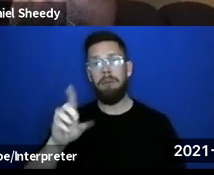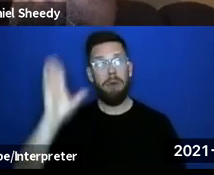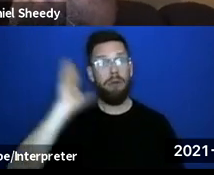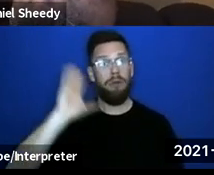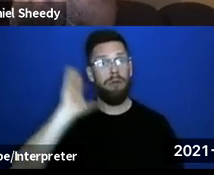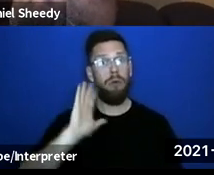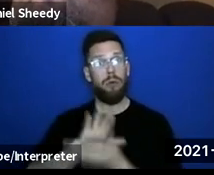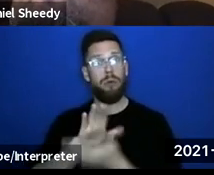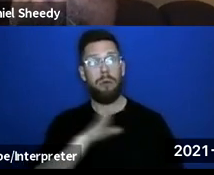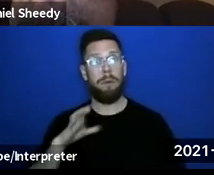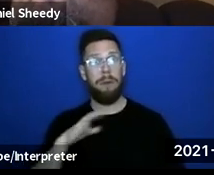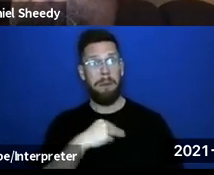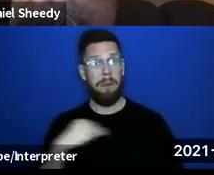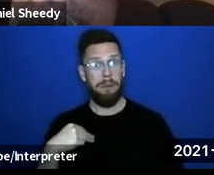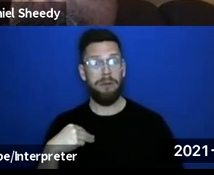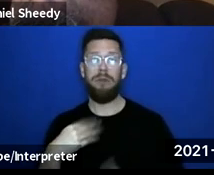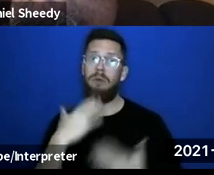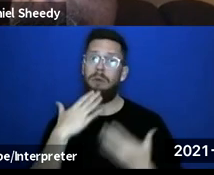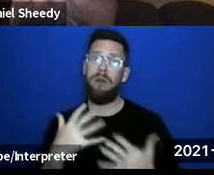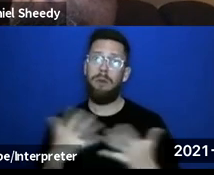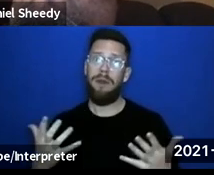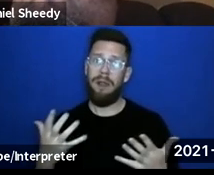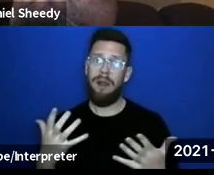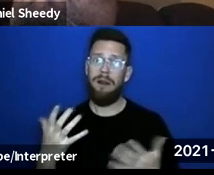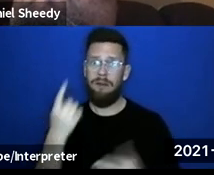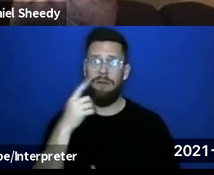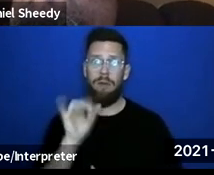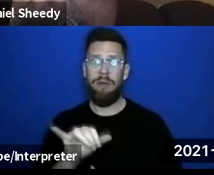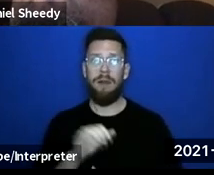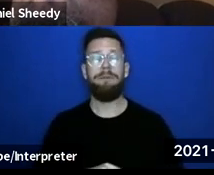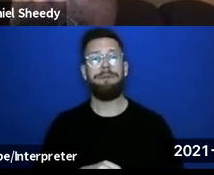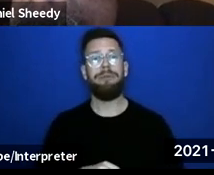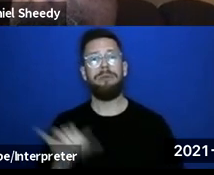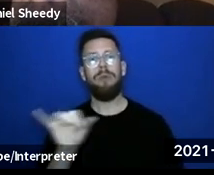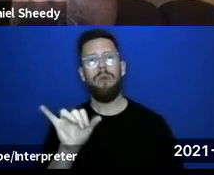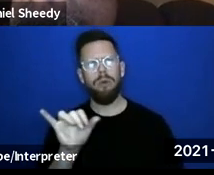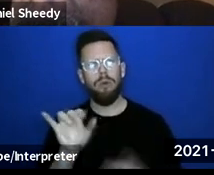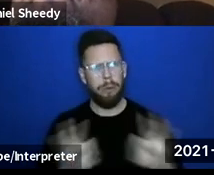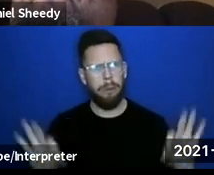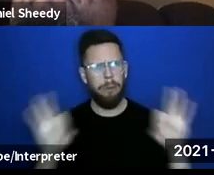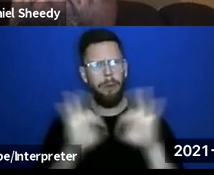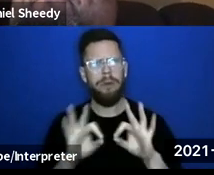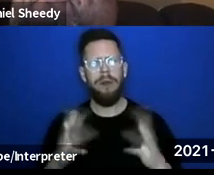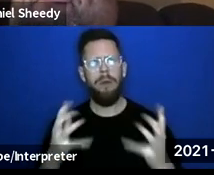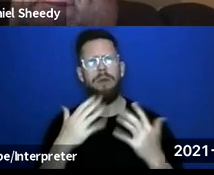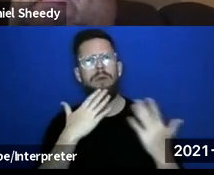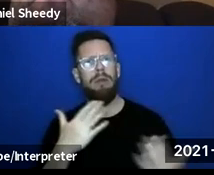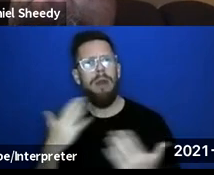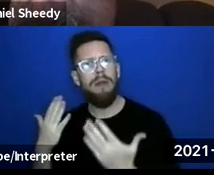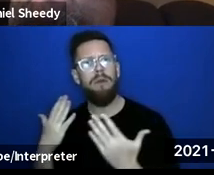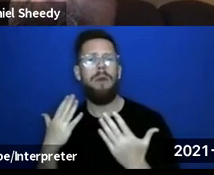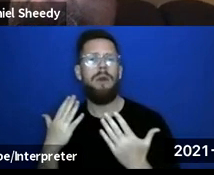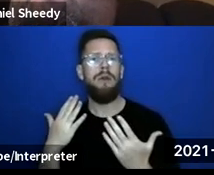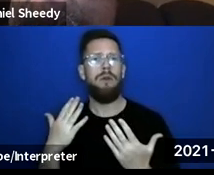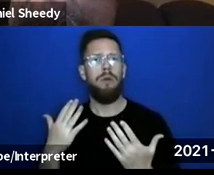time in for the town. So thank you very much to Mr. Bramwell for that. More importantly, I want to take a moment to thank everybody